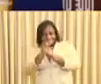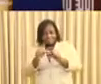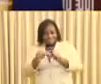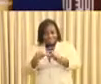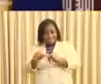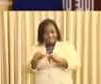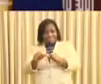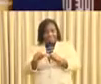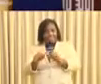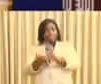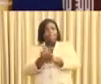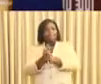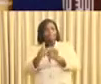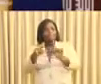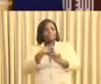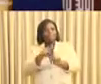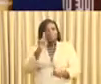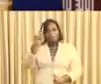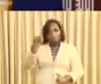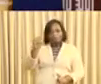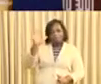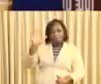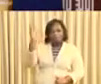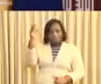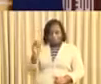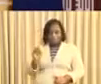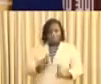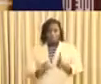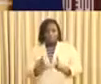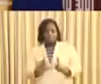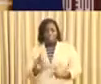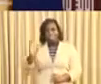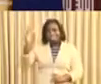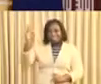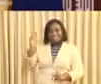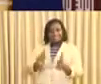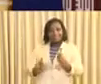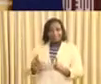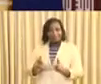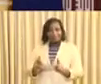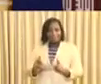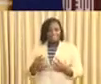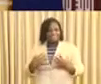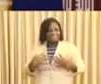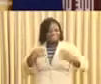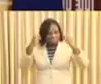1.5%. 6 persons are critically ill, and the remaining